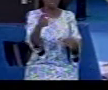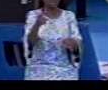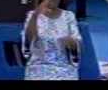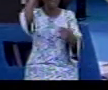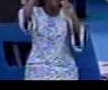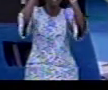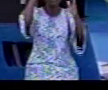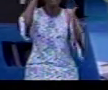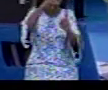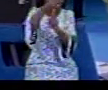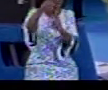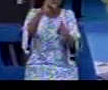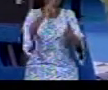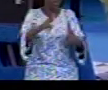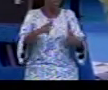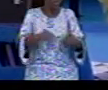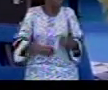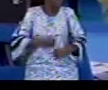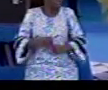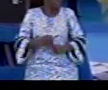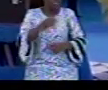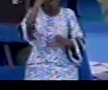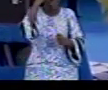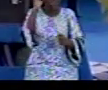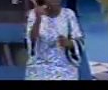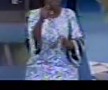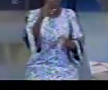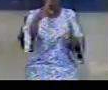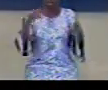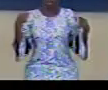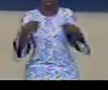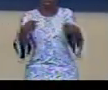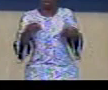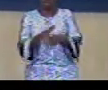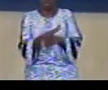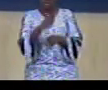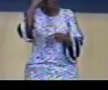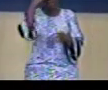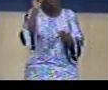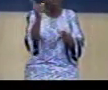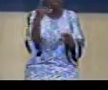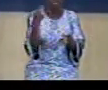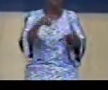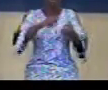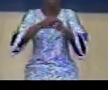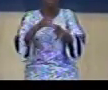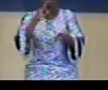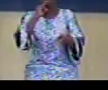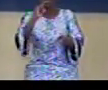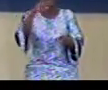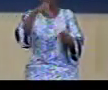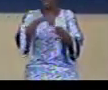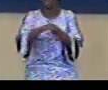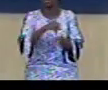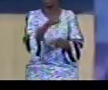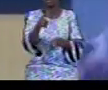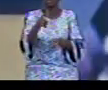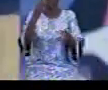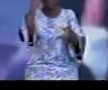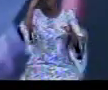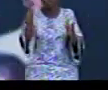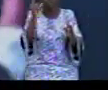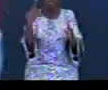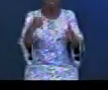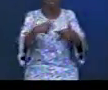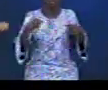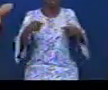you're suffering. He knows where you ache. He knows where the problem is. He knows where the pain is. And the Lord